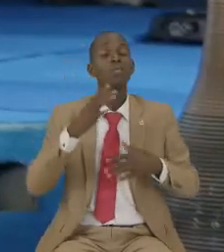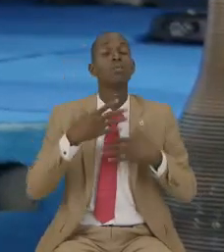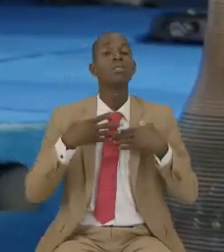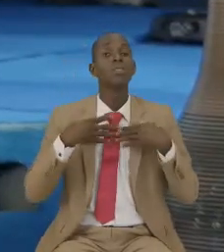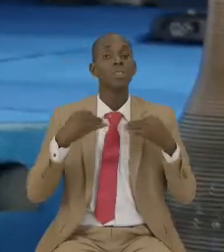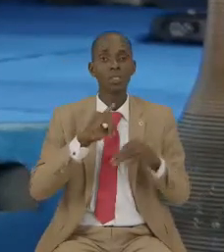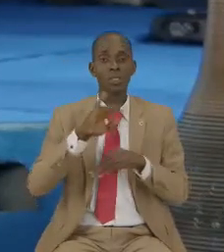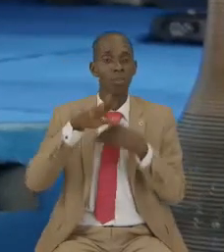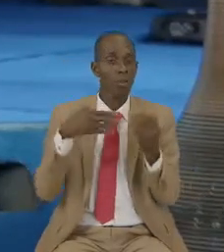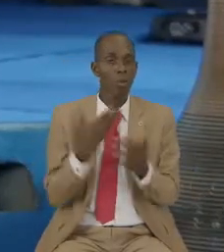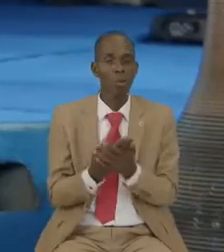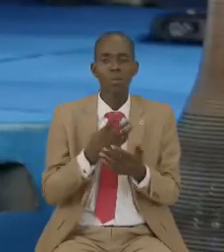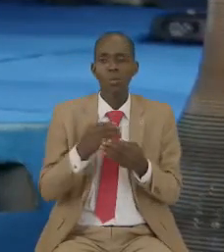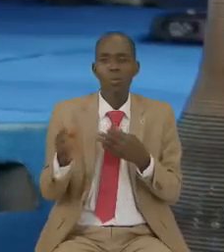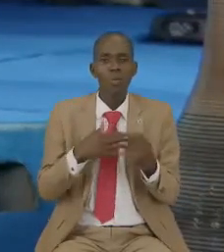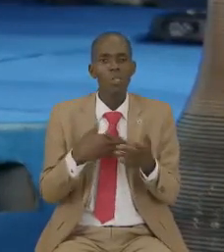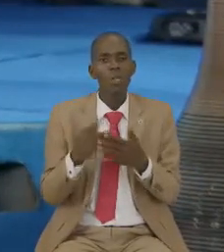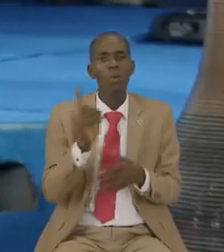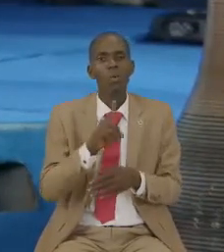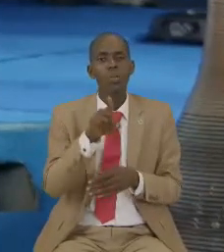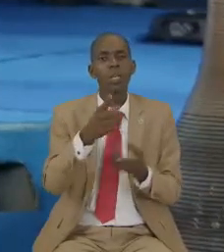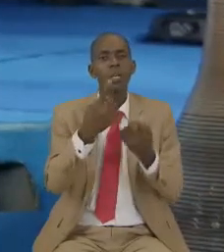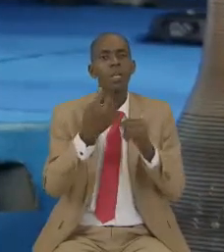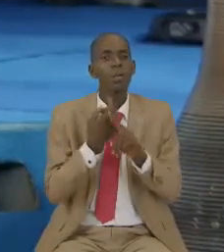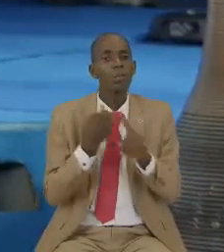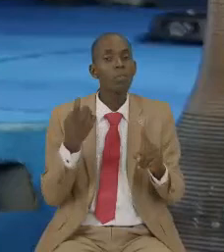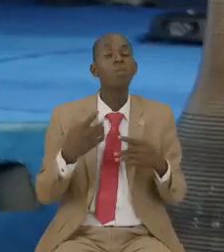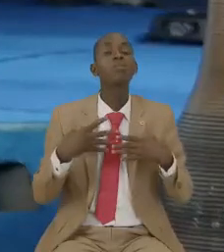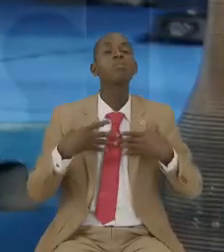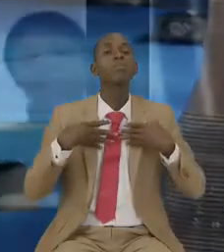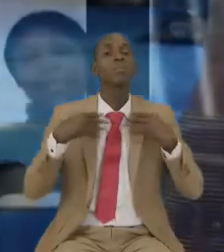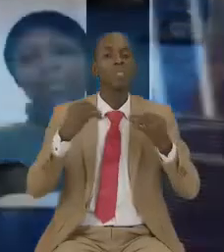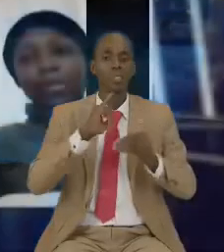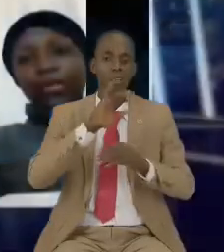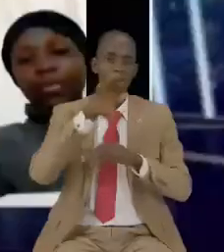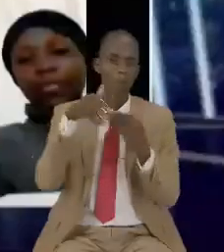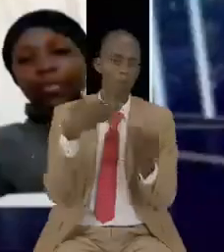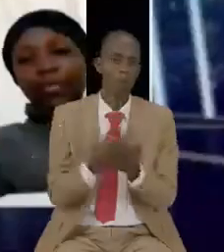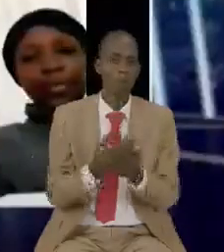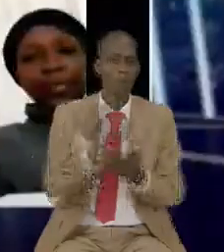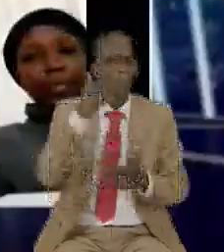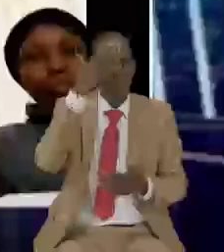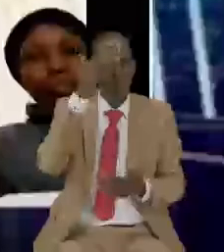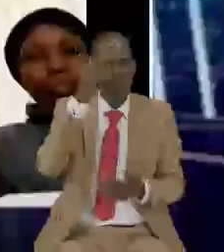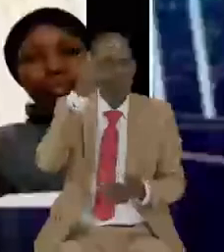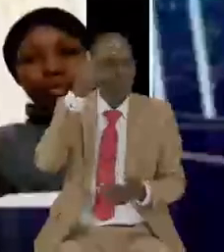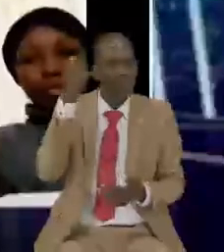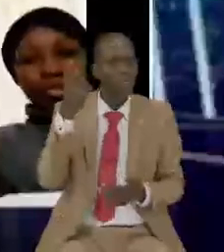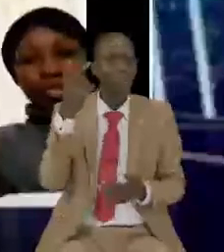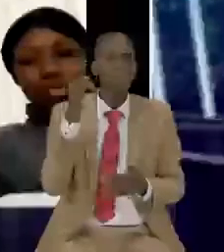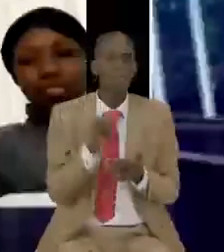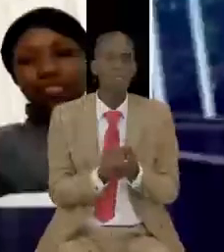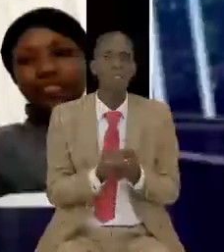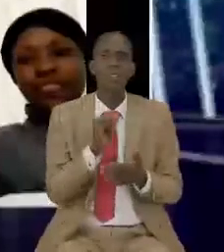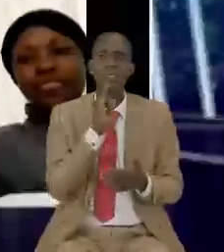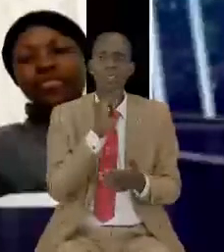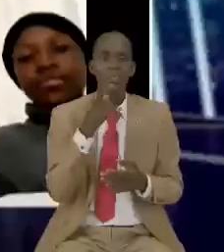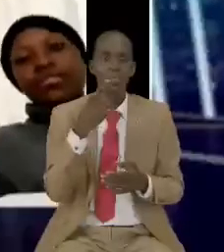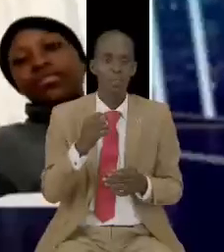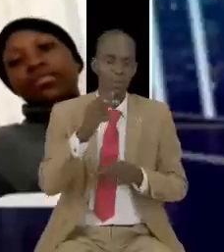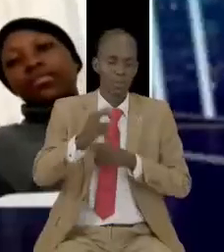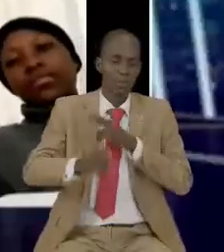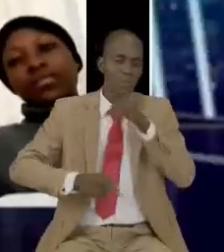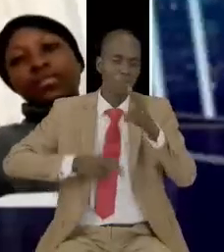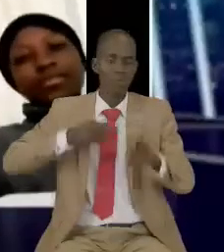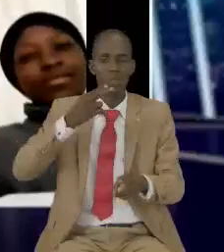whatever place you come from, healing all. Because that's the universal goodness that he